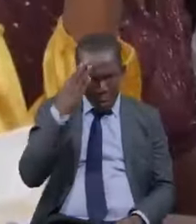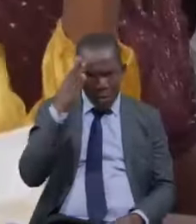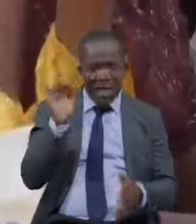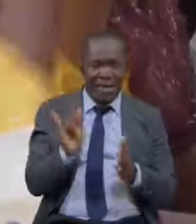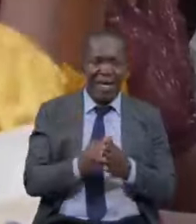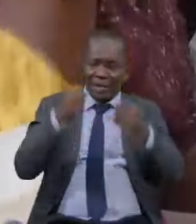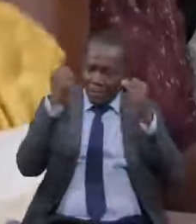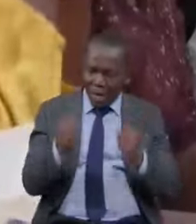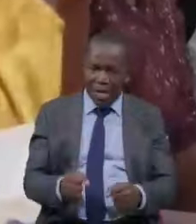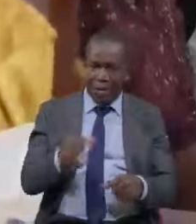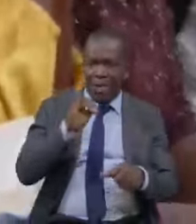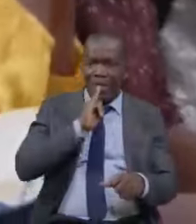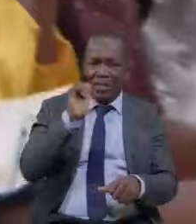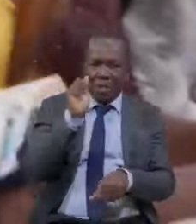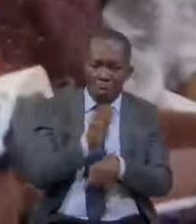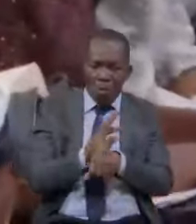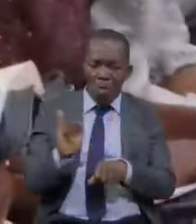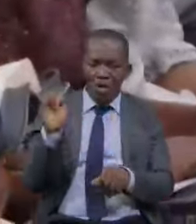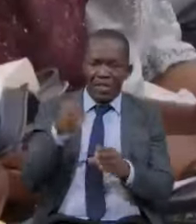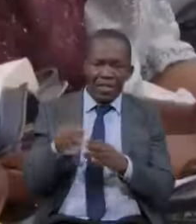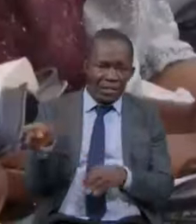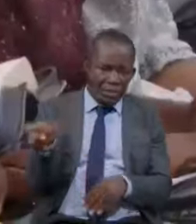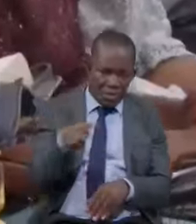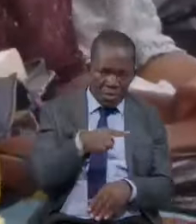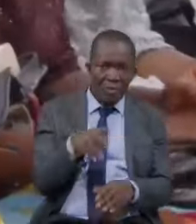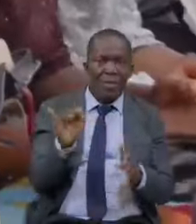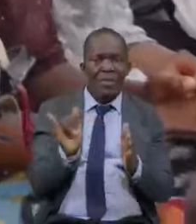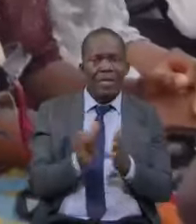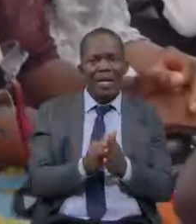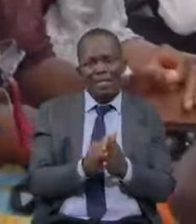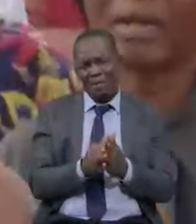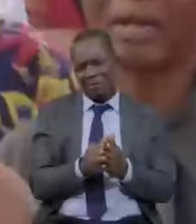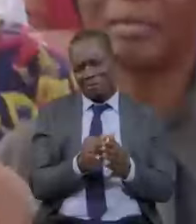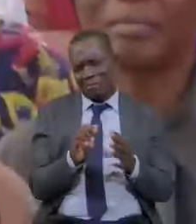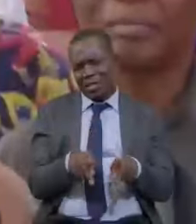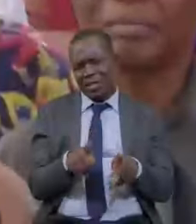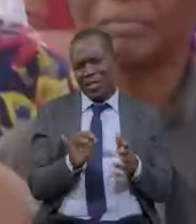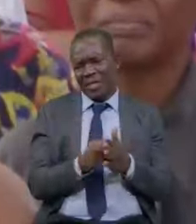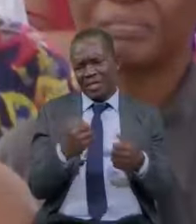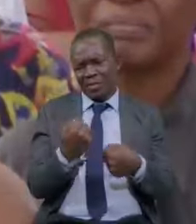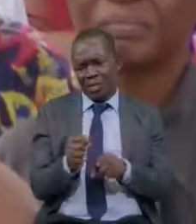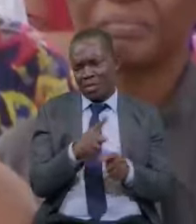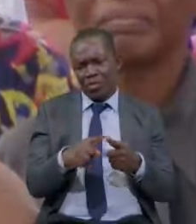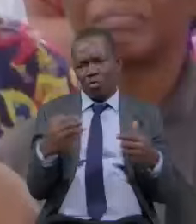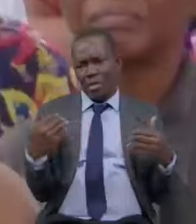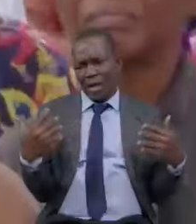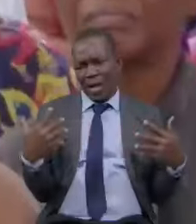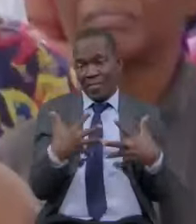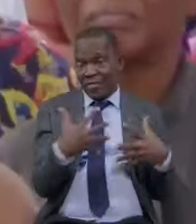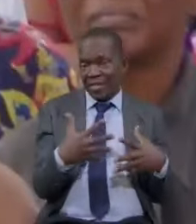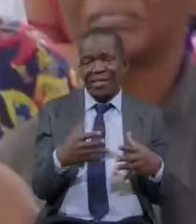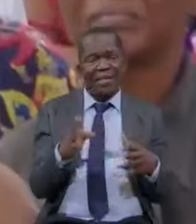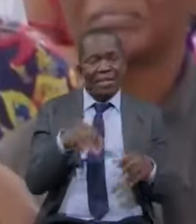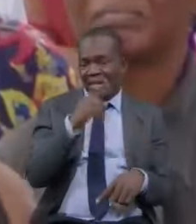that tyrant cannot eat you up. That injurious person